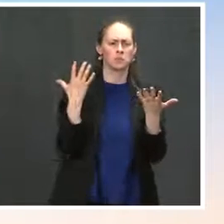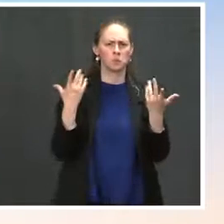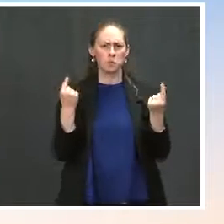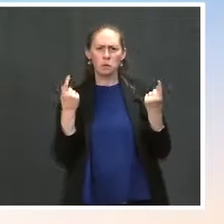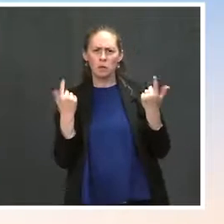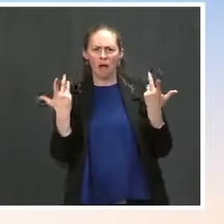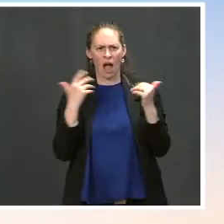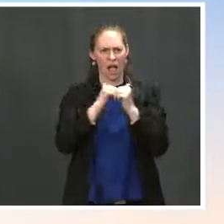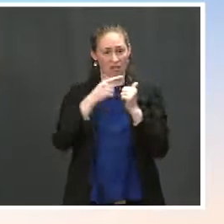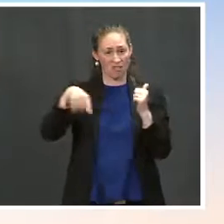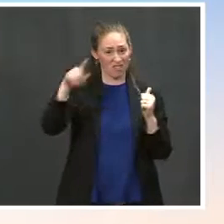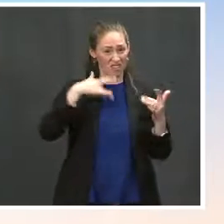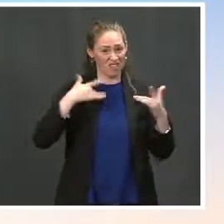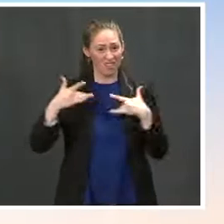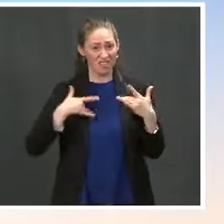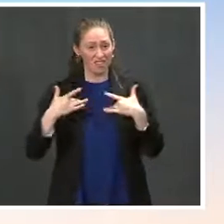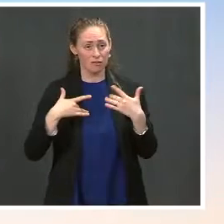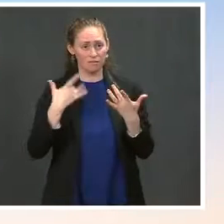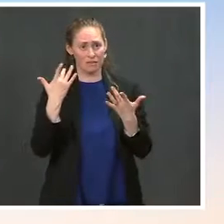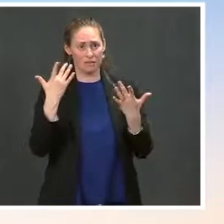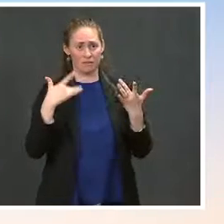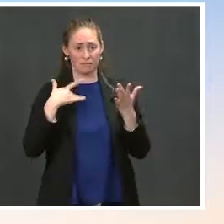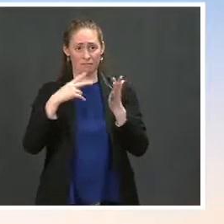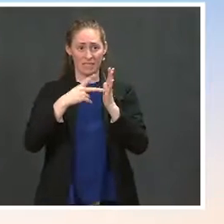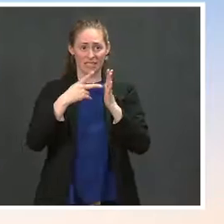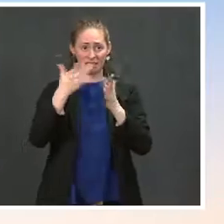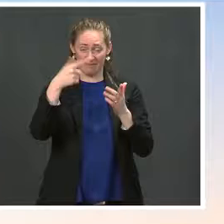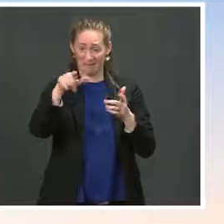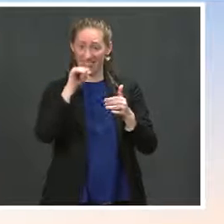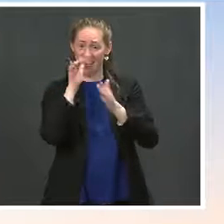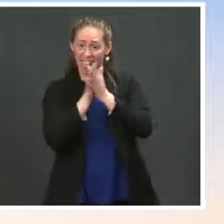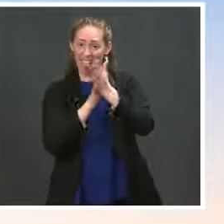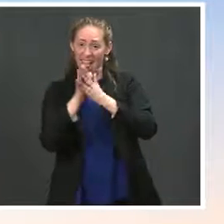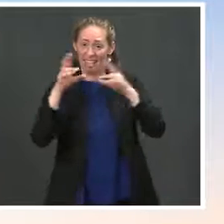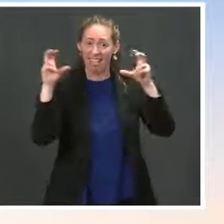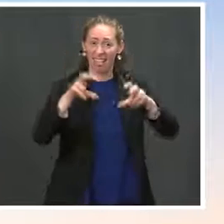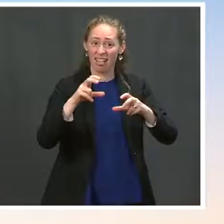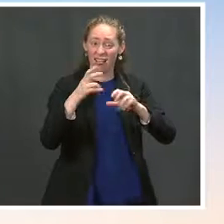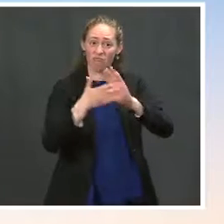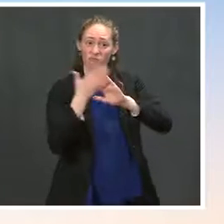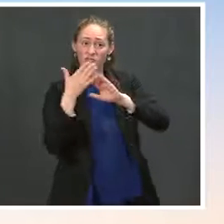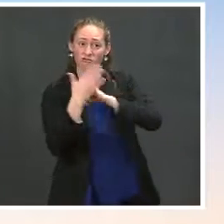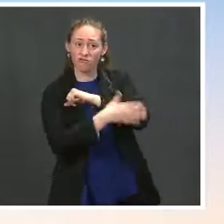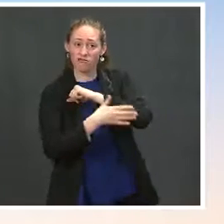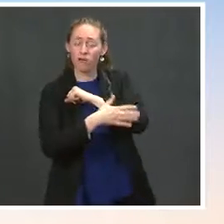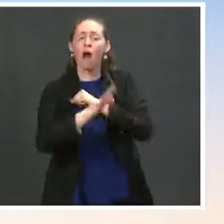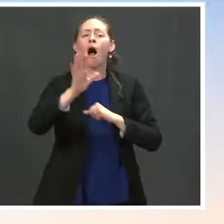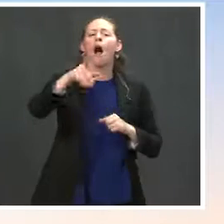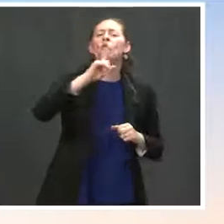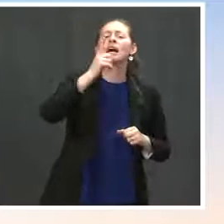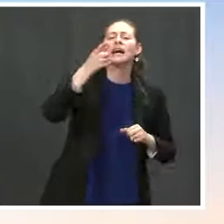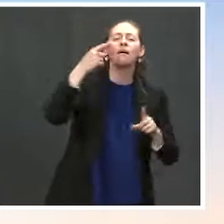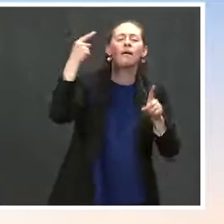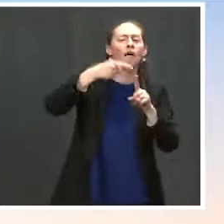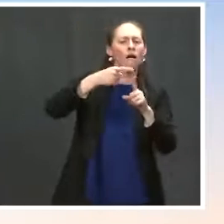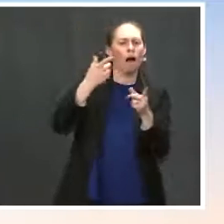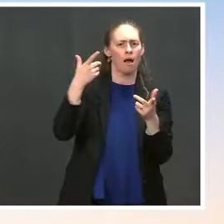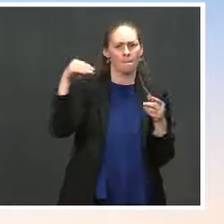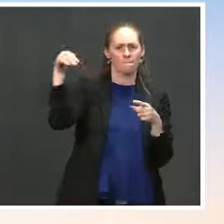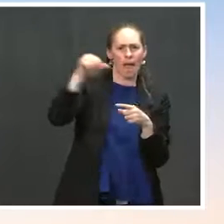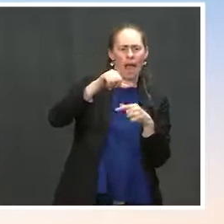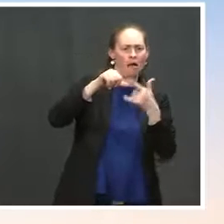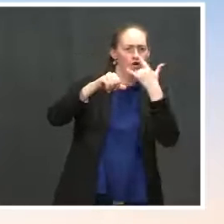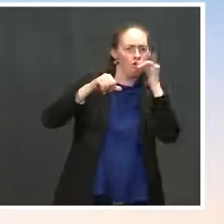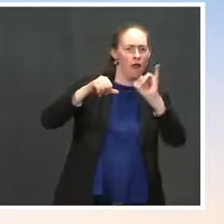would discourage long-term investing? Well, we're still finalizing what the pay-fors look like. But I will say that